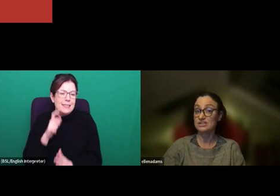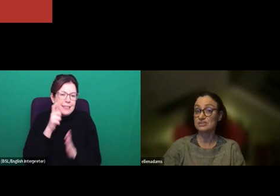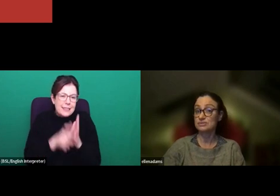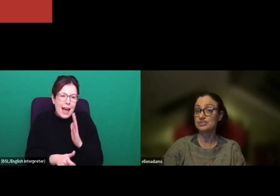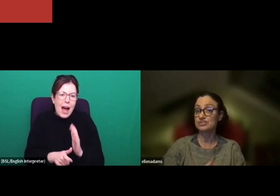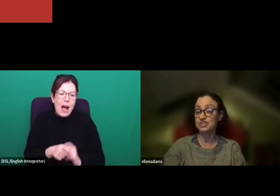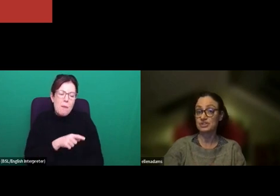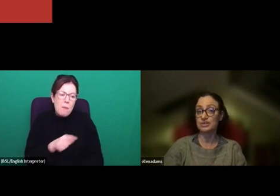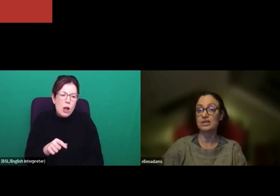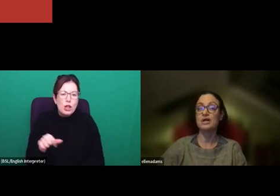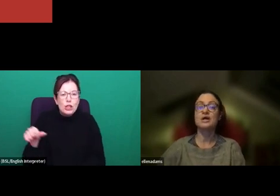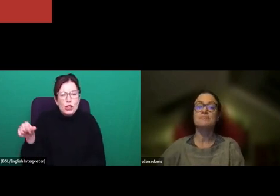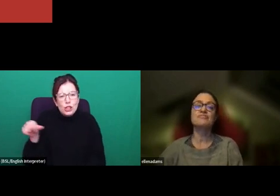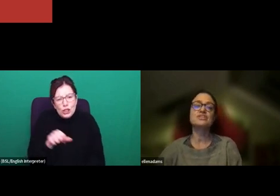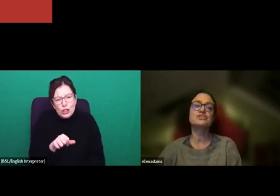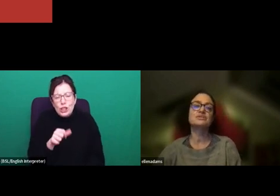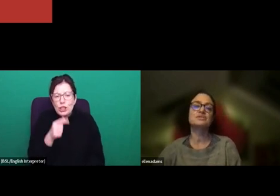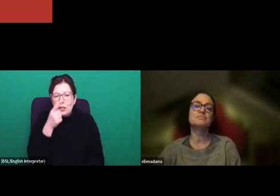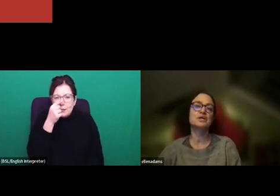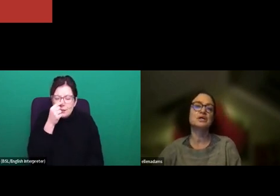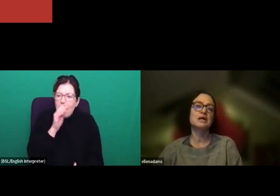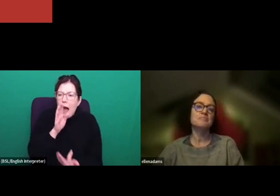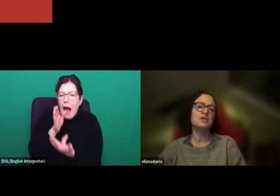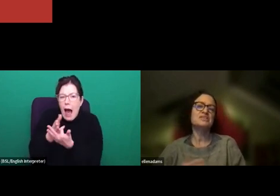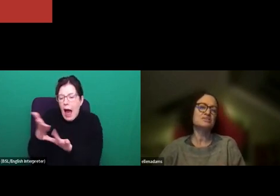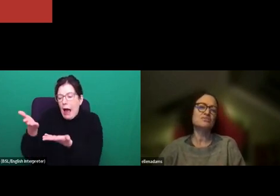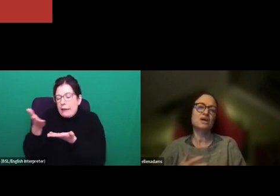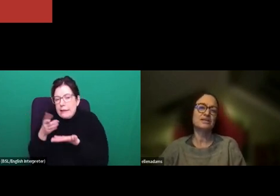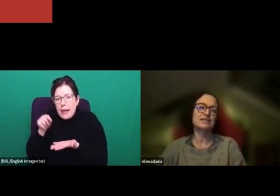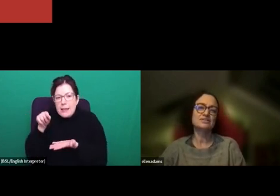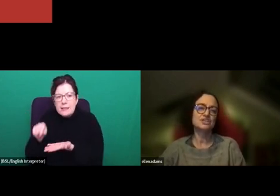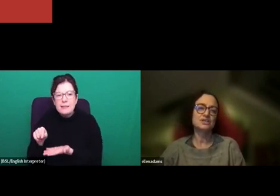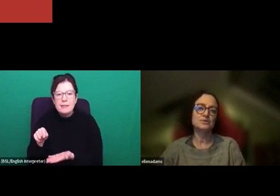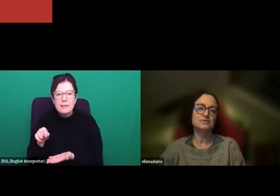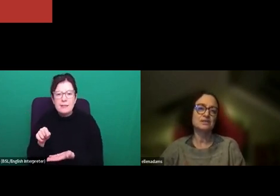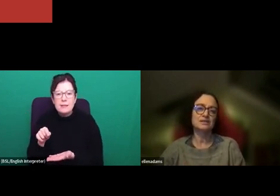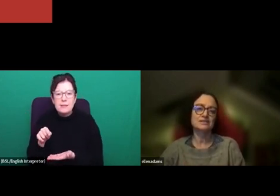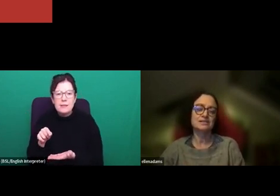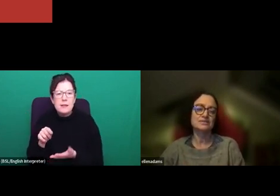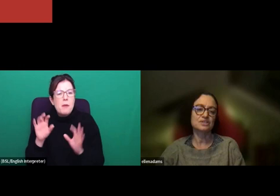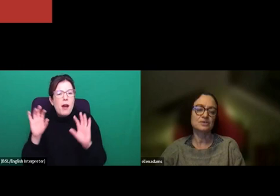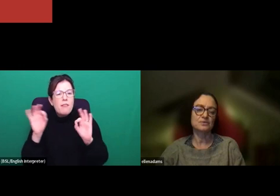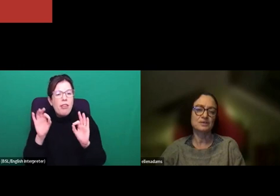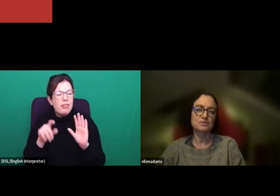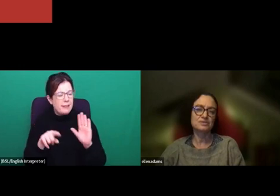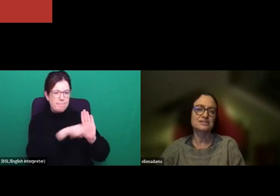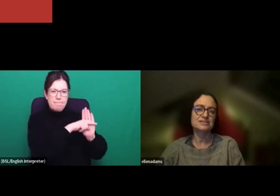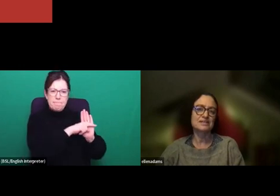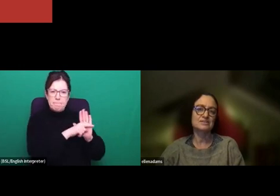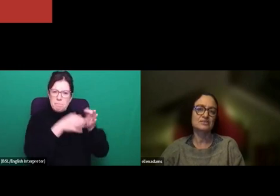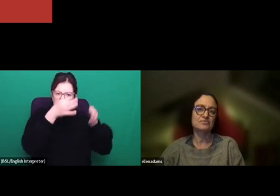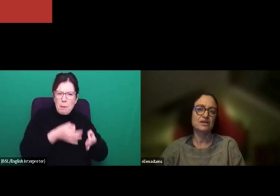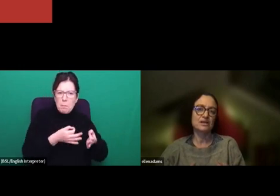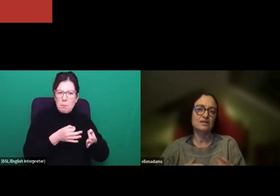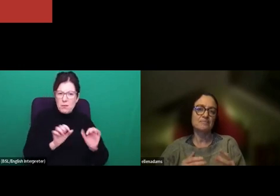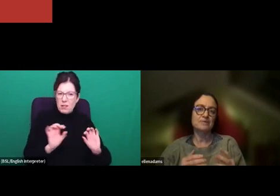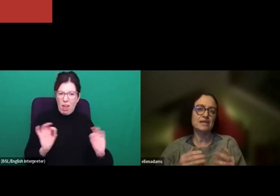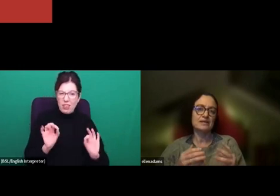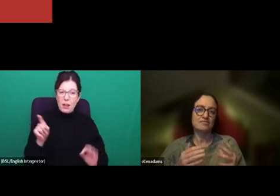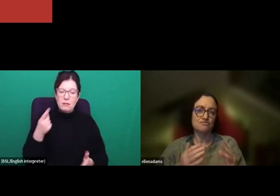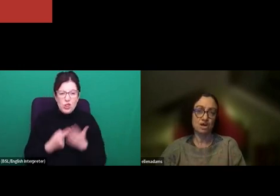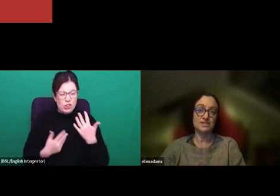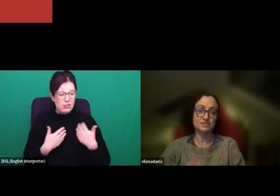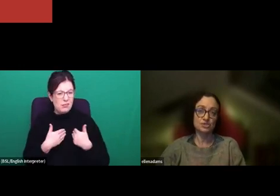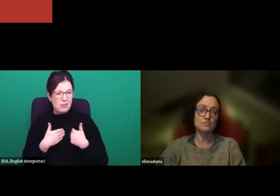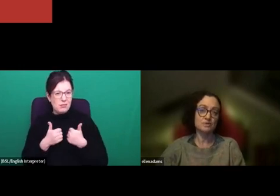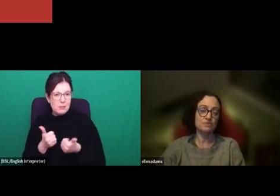be entitled to certain provisions. But because it was the right thing to do, it's a nice thing to do, there wasn't a sense of there